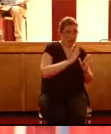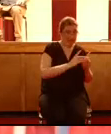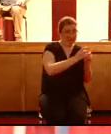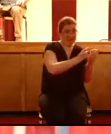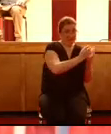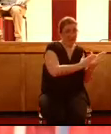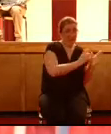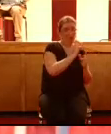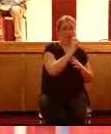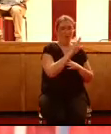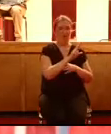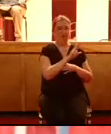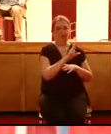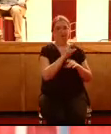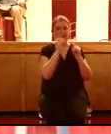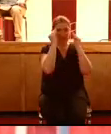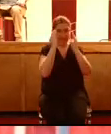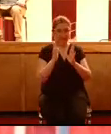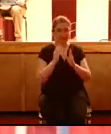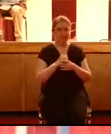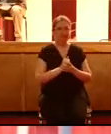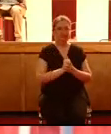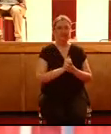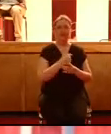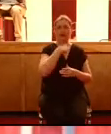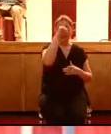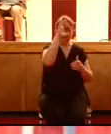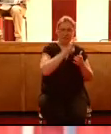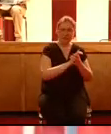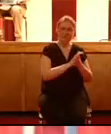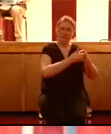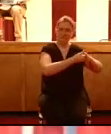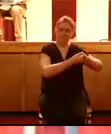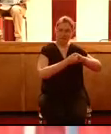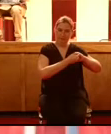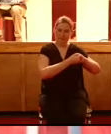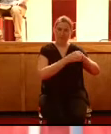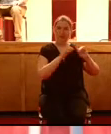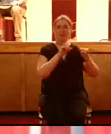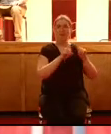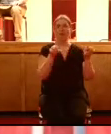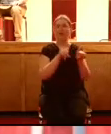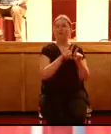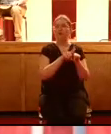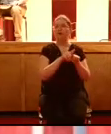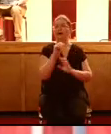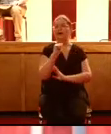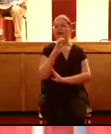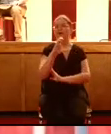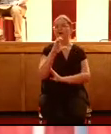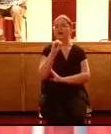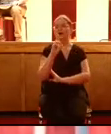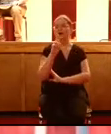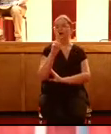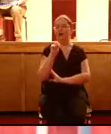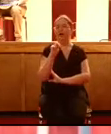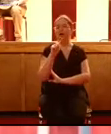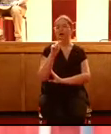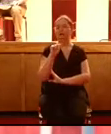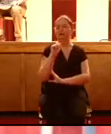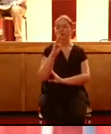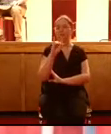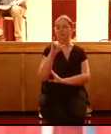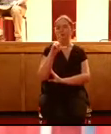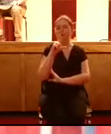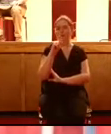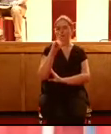I believe it's a collaboration between the two, but I also believe in accountability. In some situations, I know that we had some